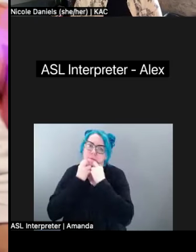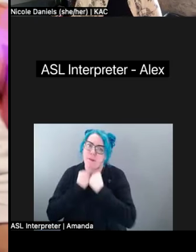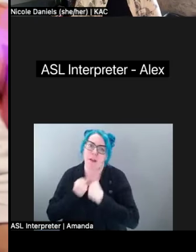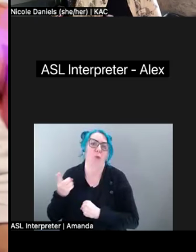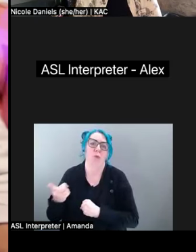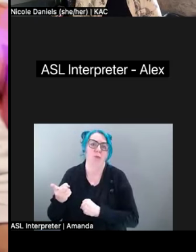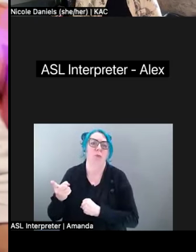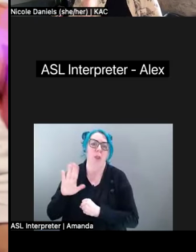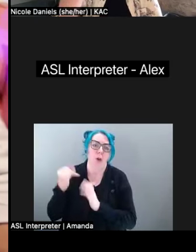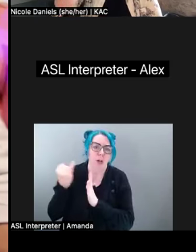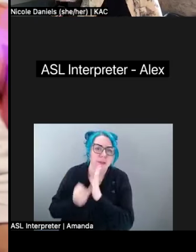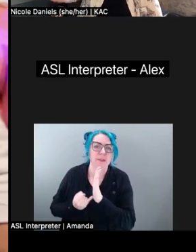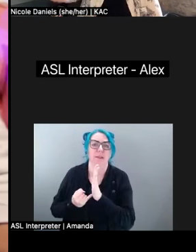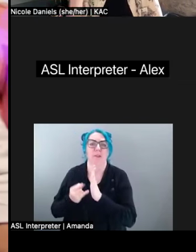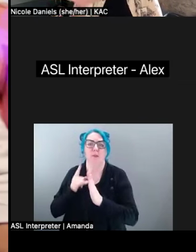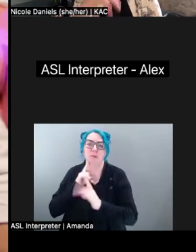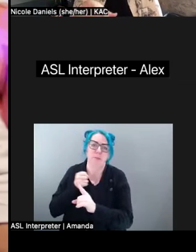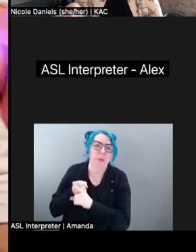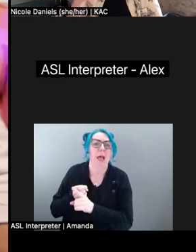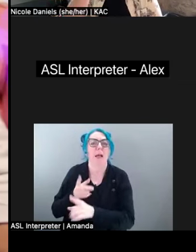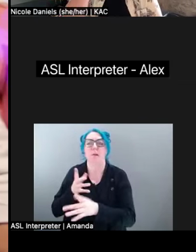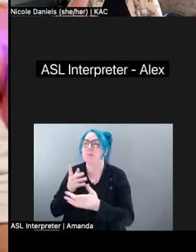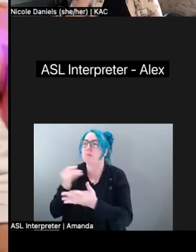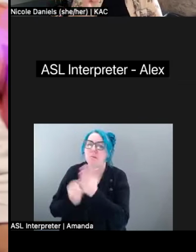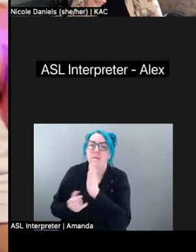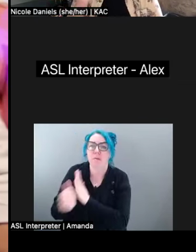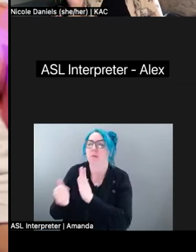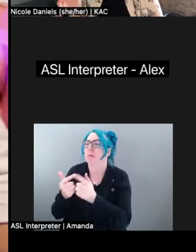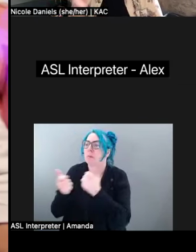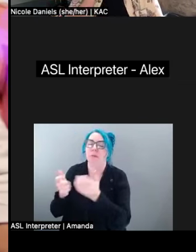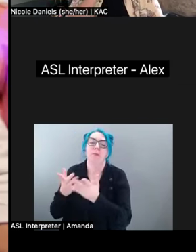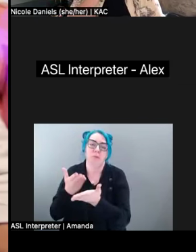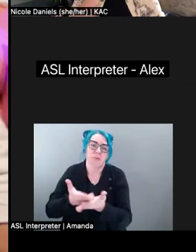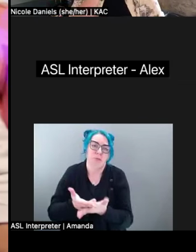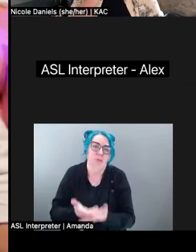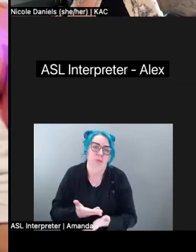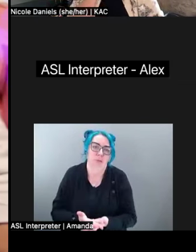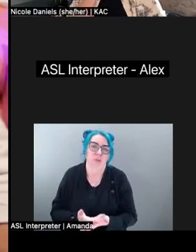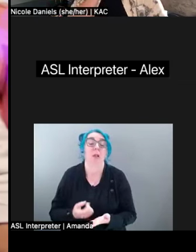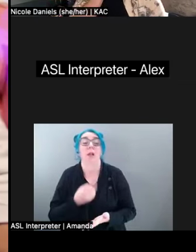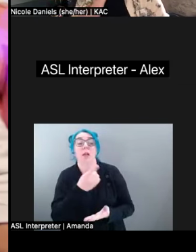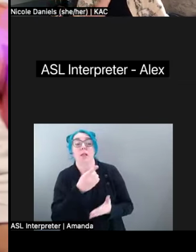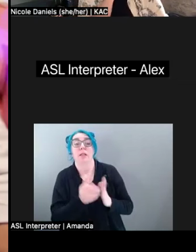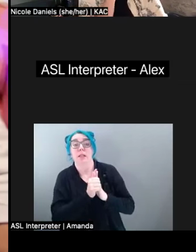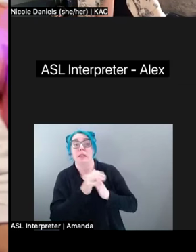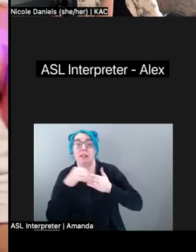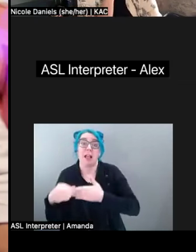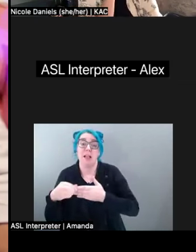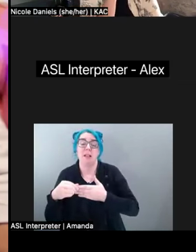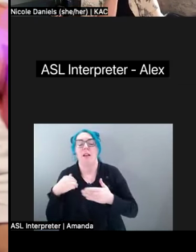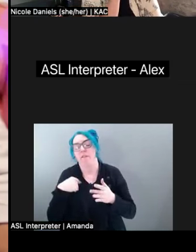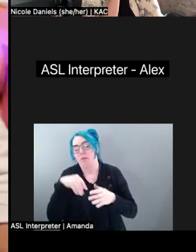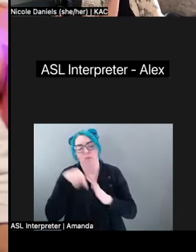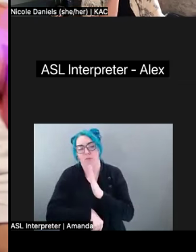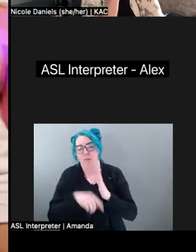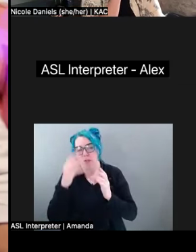into specifics here. All of this information is included on the guidelines, but I will just flag that